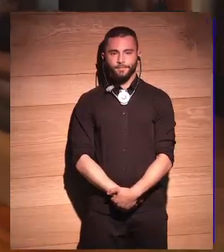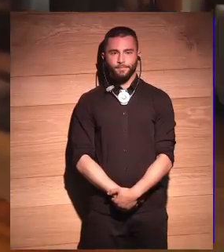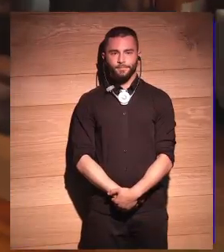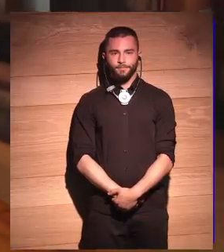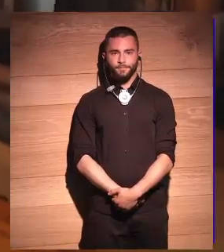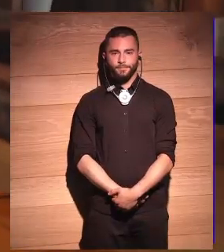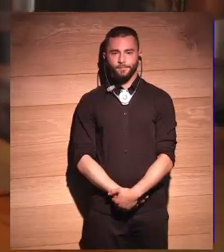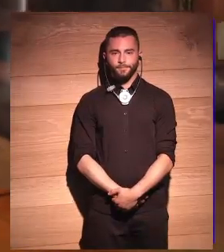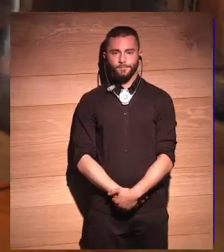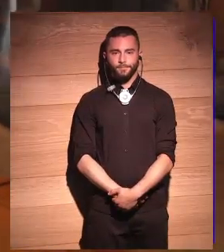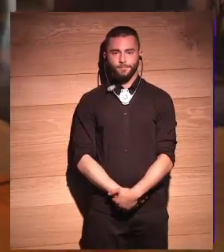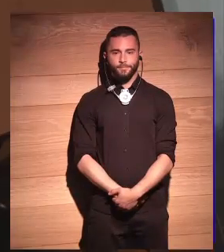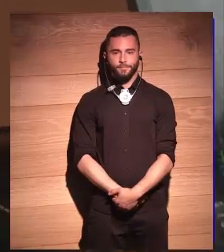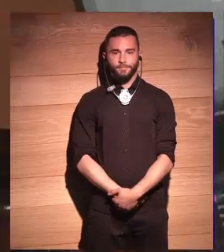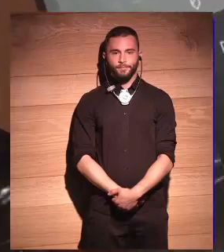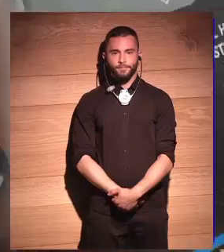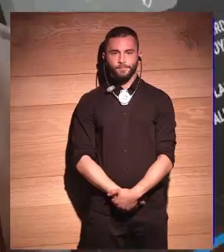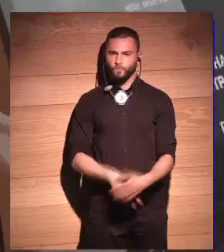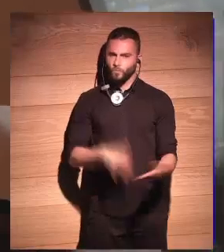Erlang's gonna be so pissed.